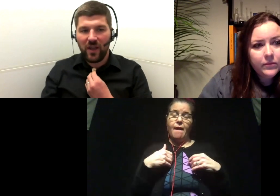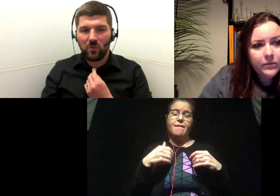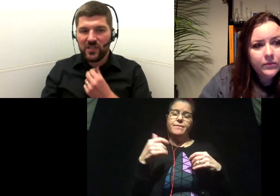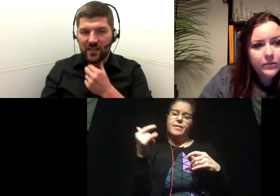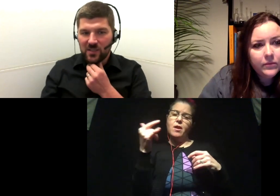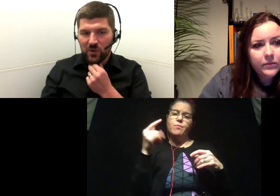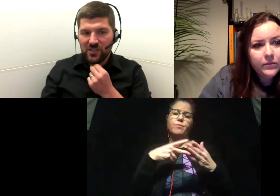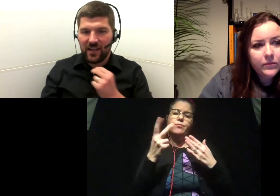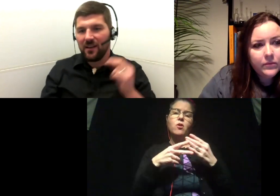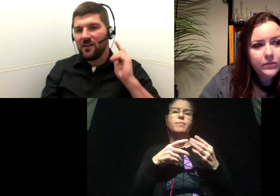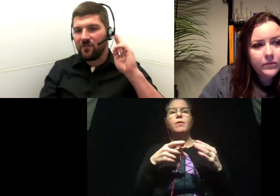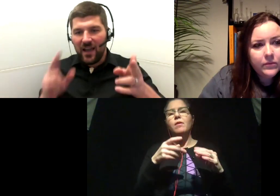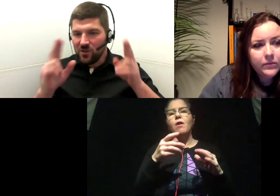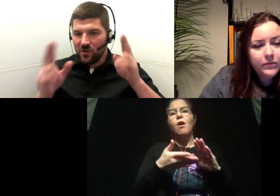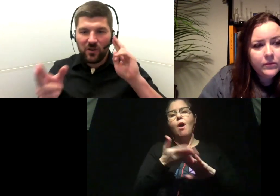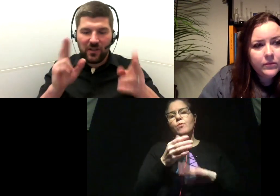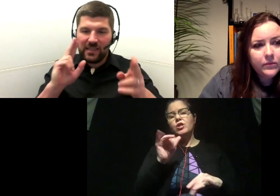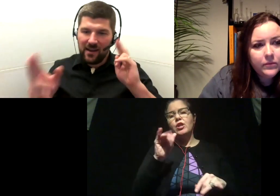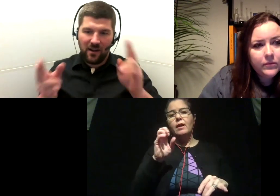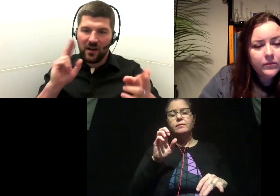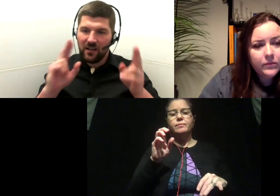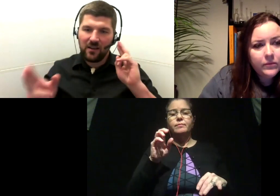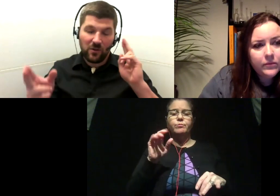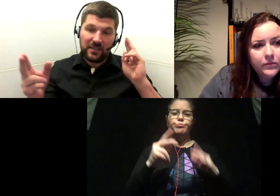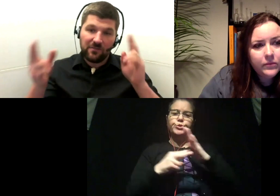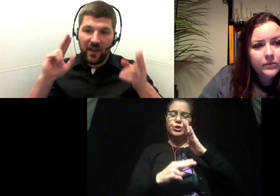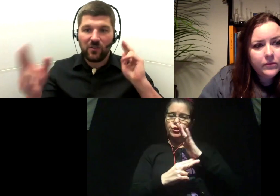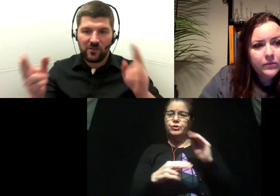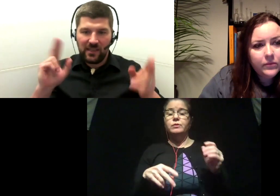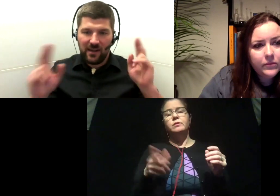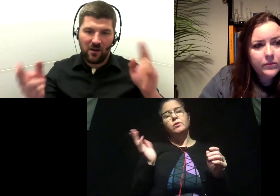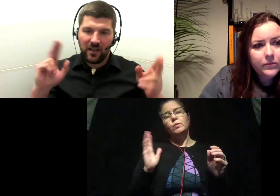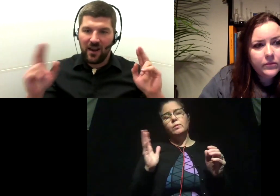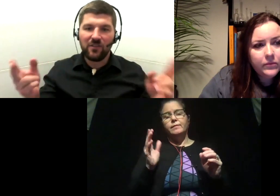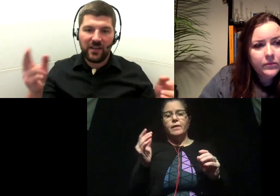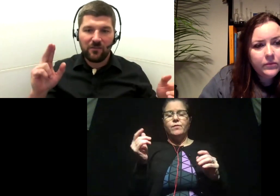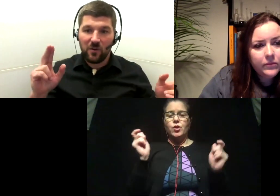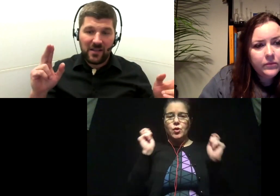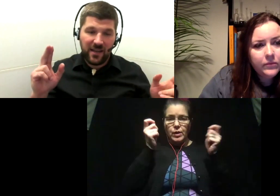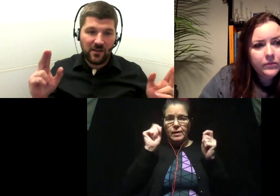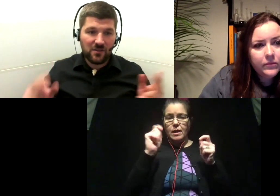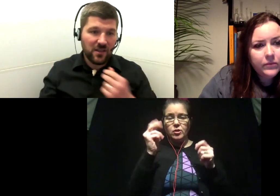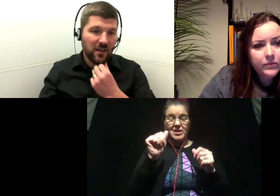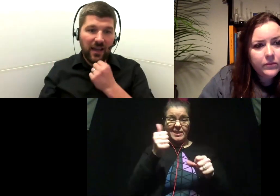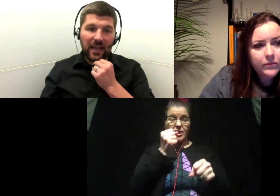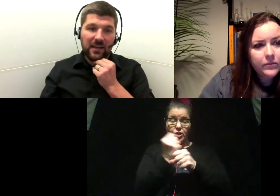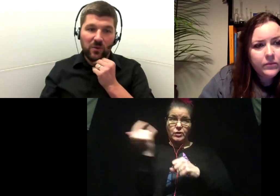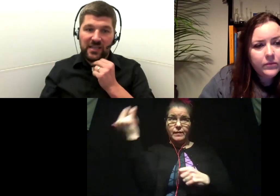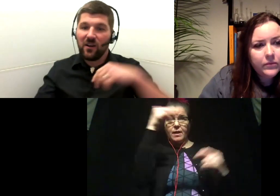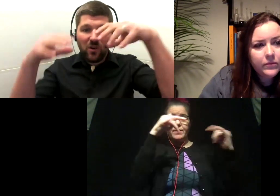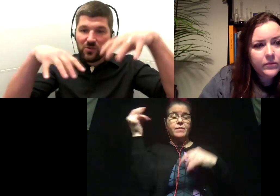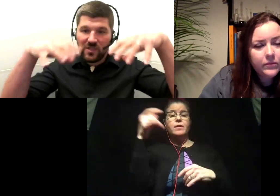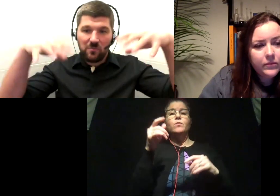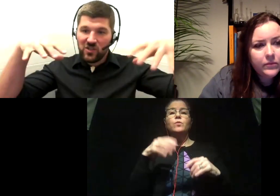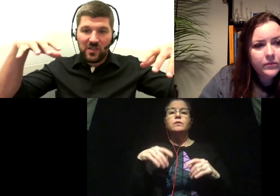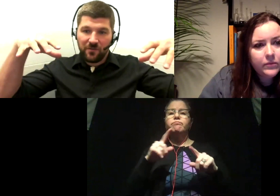called Operation Icebridge that flies over Greenland and Antarctica, or did fly over Greenland and Antarctica every year for about 10 years. And it would take